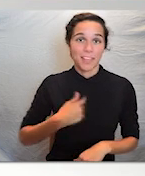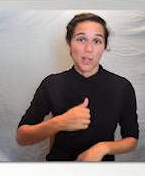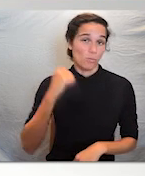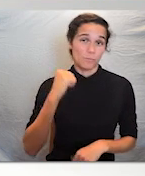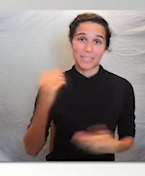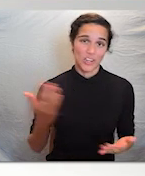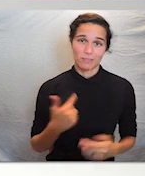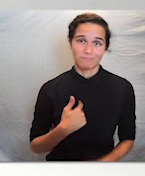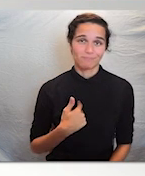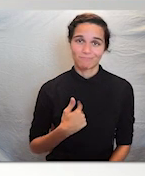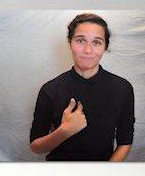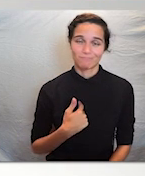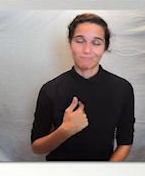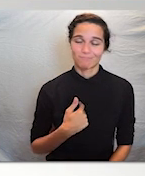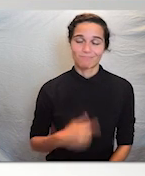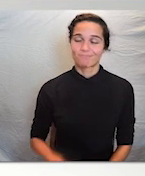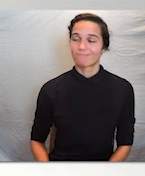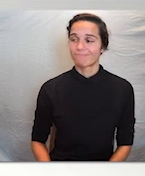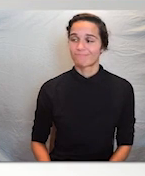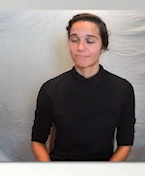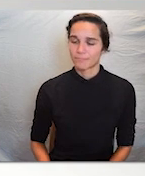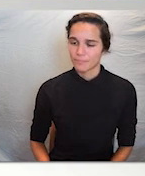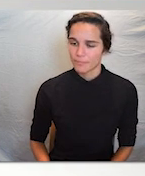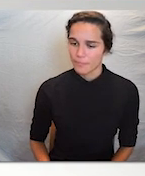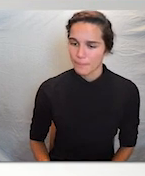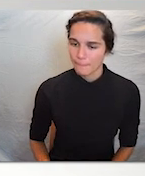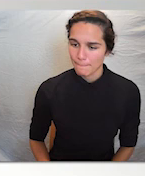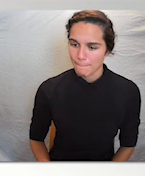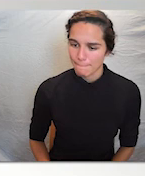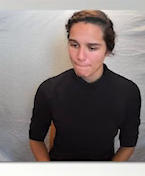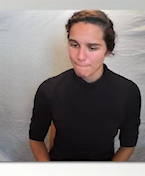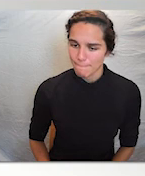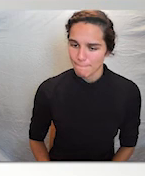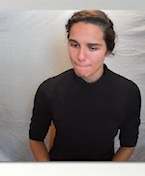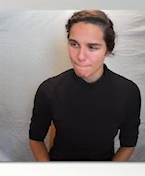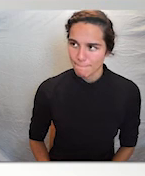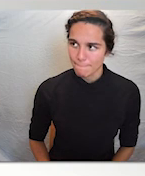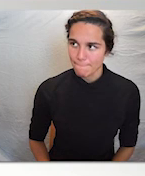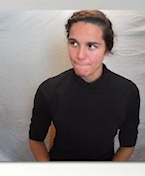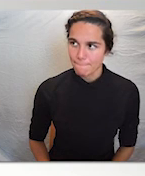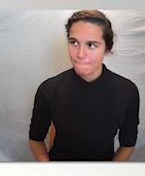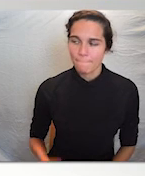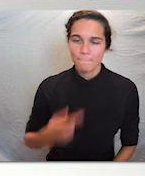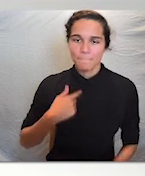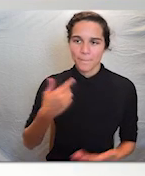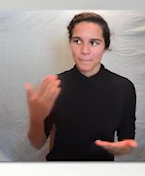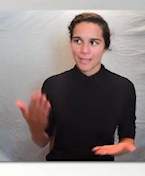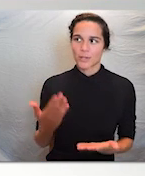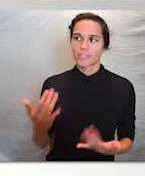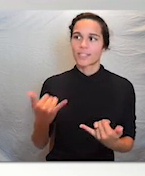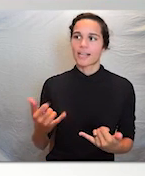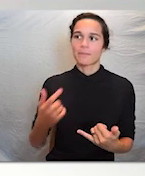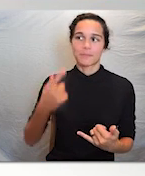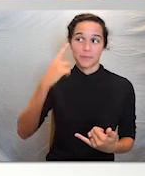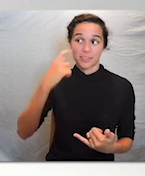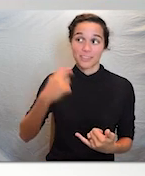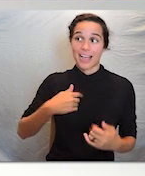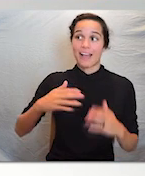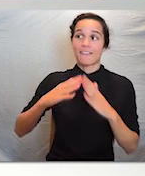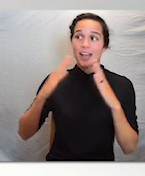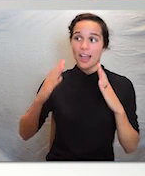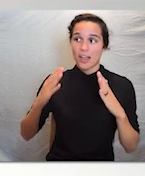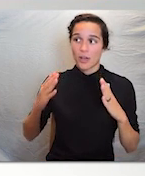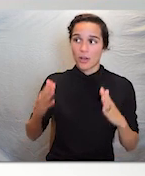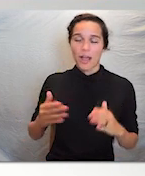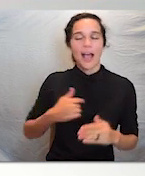am. I wouldn't be where I am today, having a house, having a full-time job, having 2